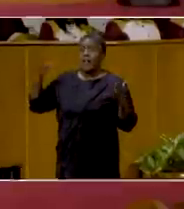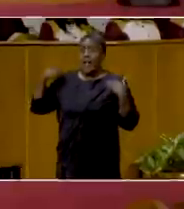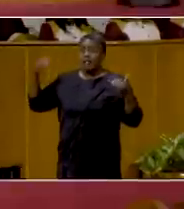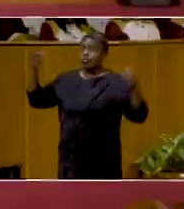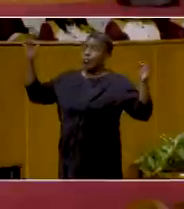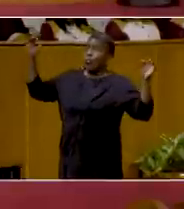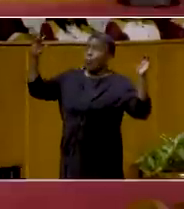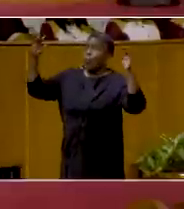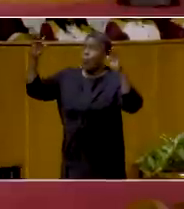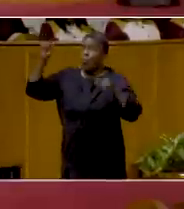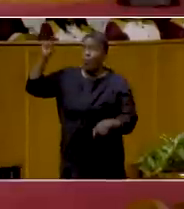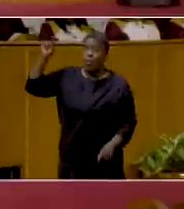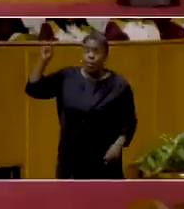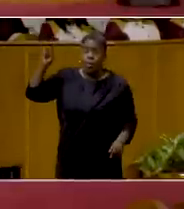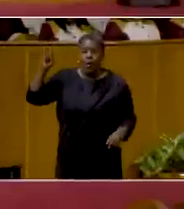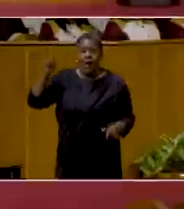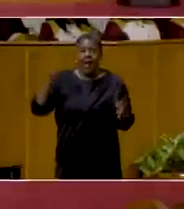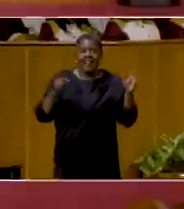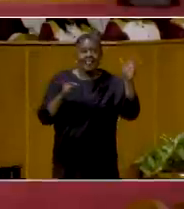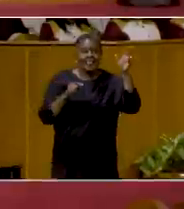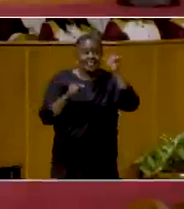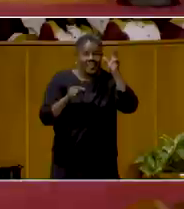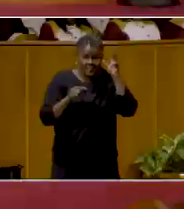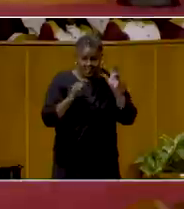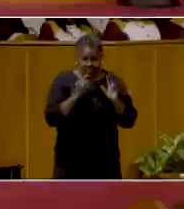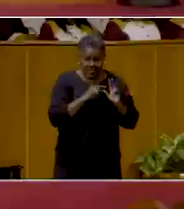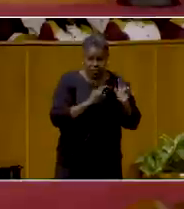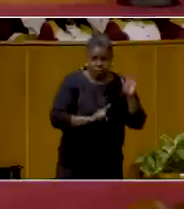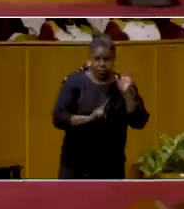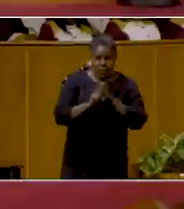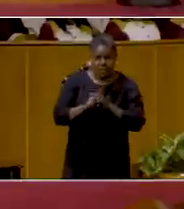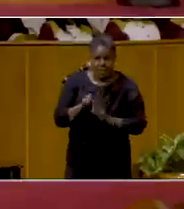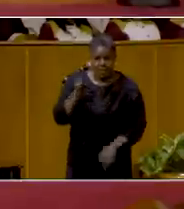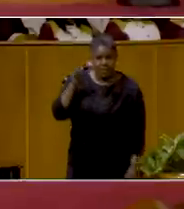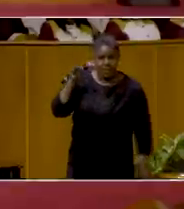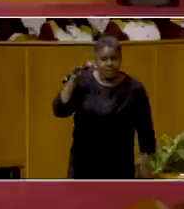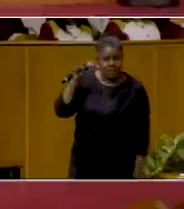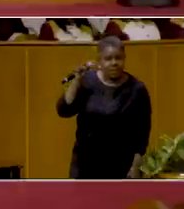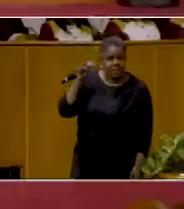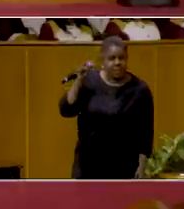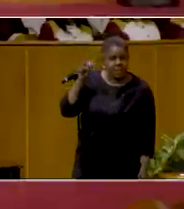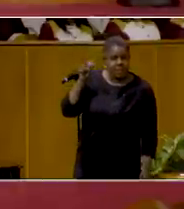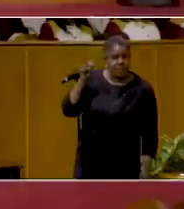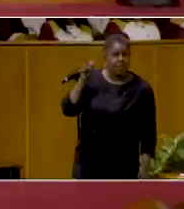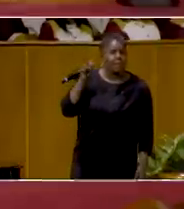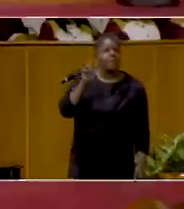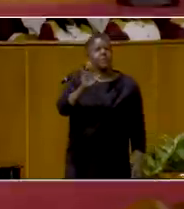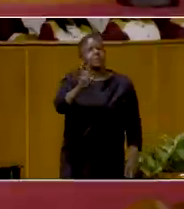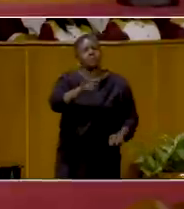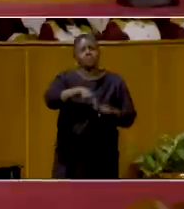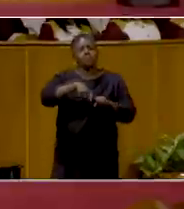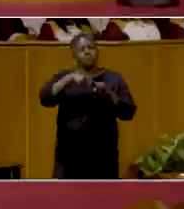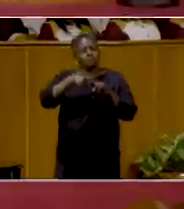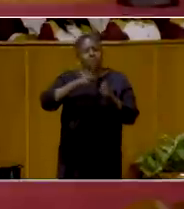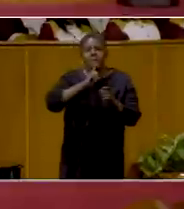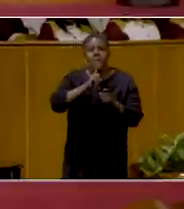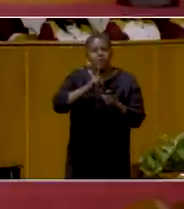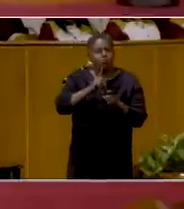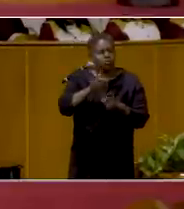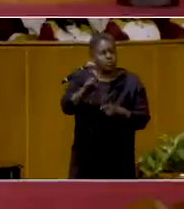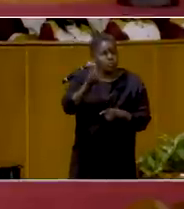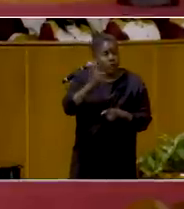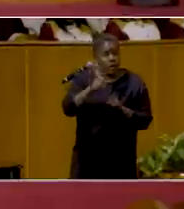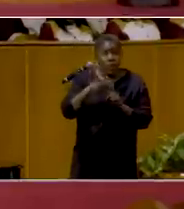presence, Satan, the evil one, shows up. Let me just pause so that you know that